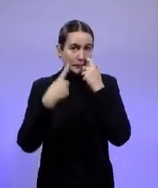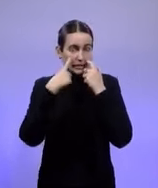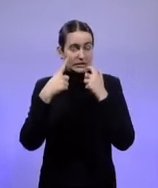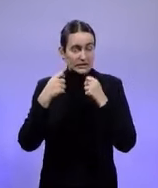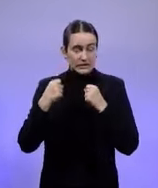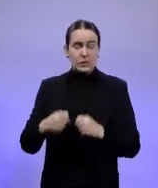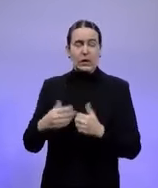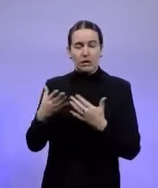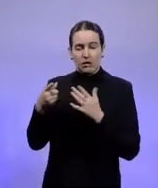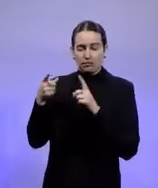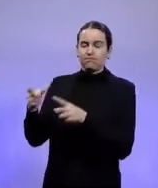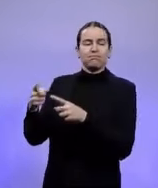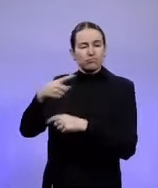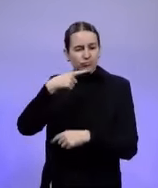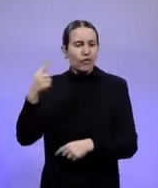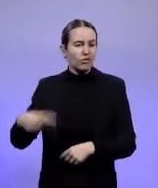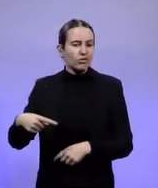the Ukrainian-Russian front.